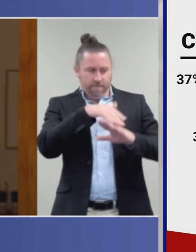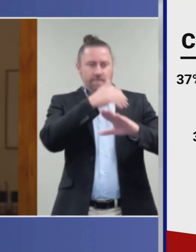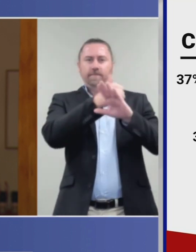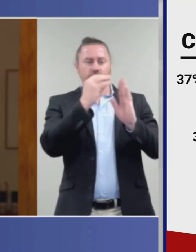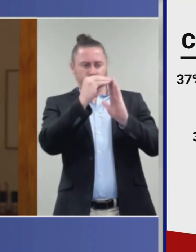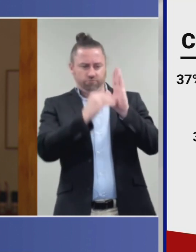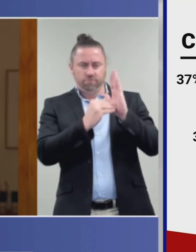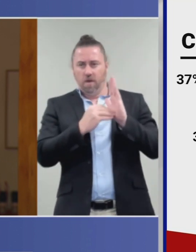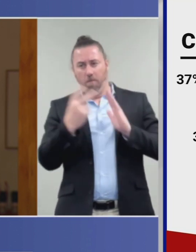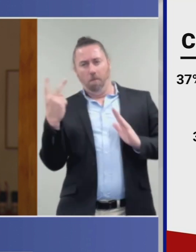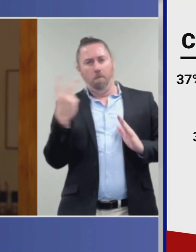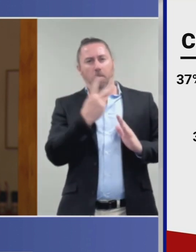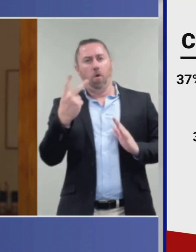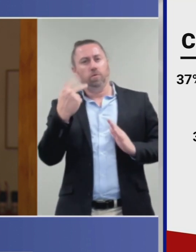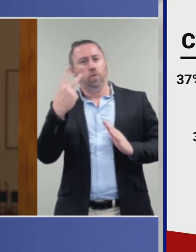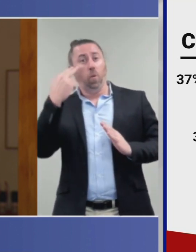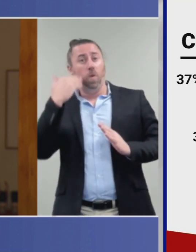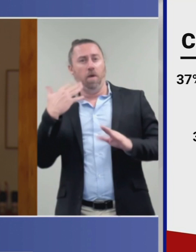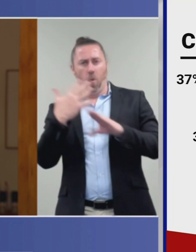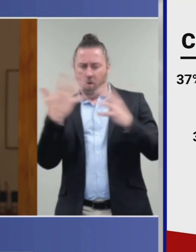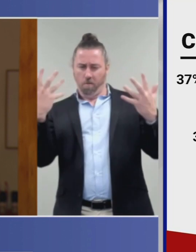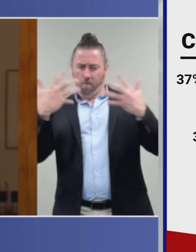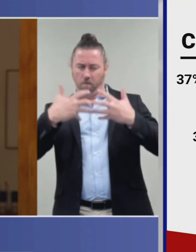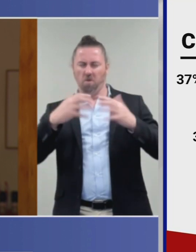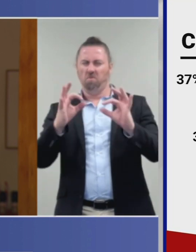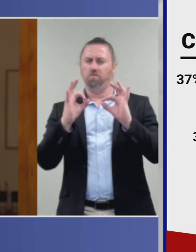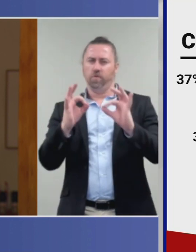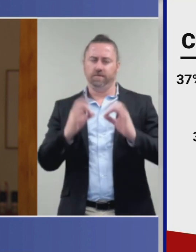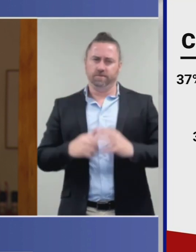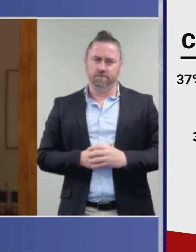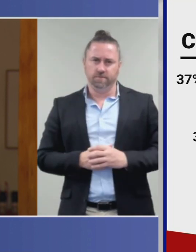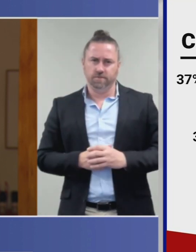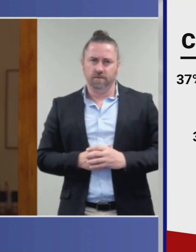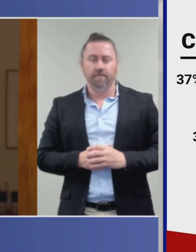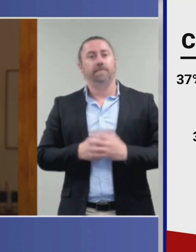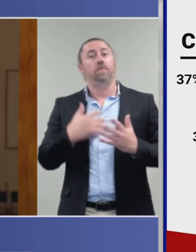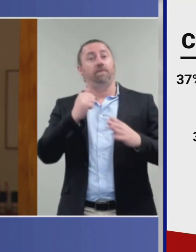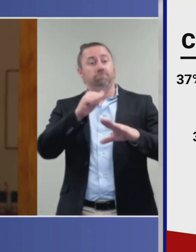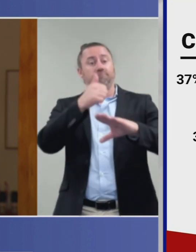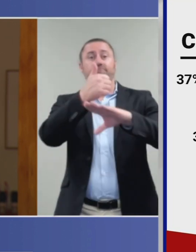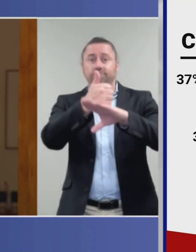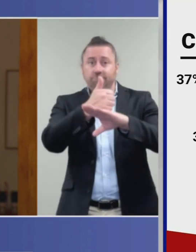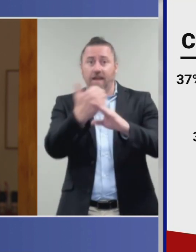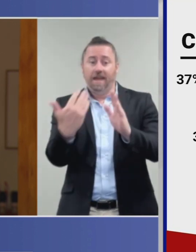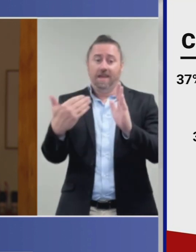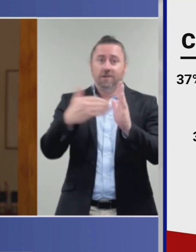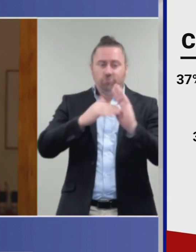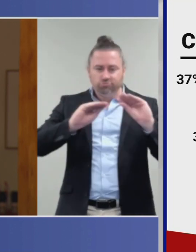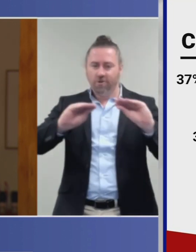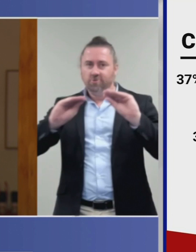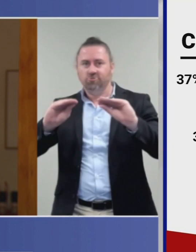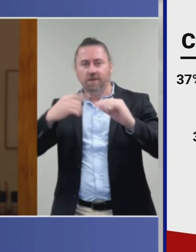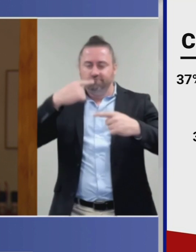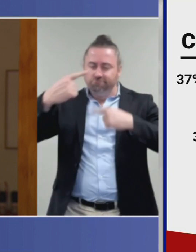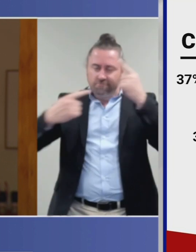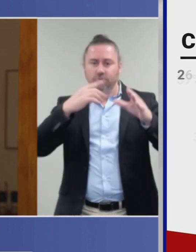the work that Kate Jenkins is doing. And of course, the rollout of workplace training that has occurred. All of these things